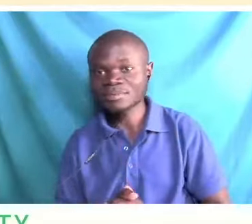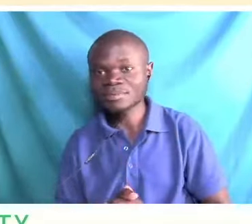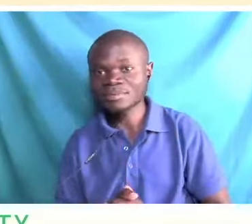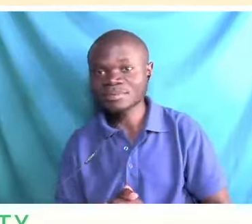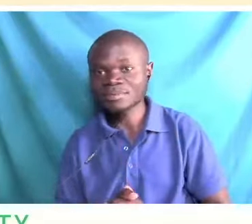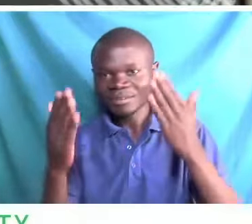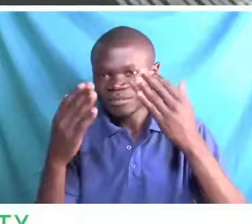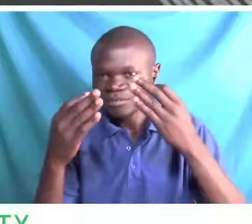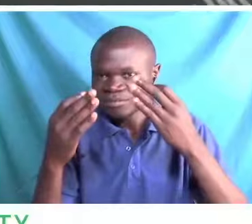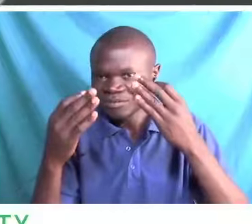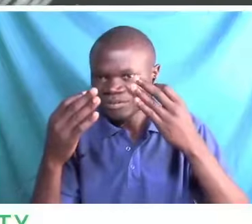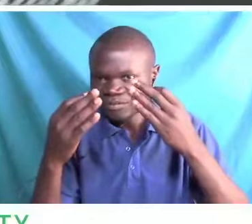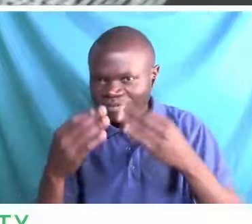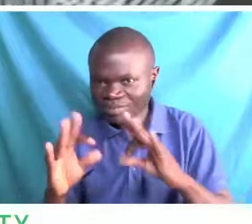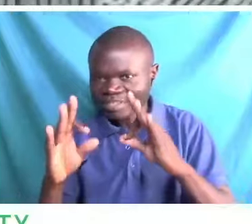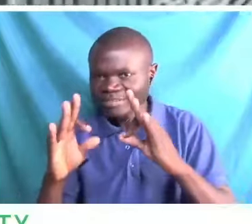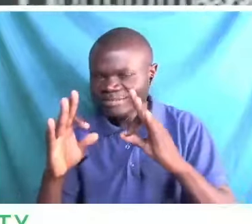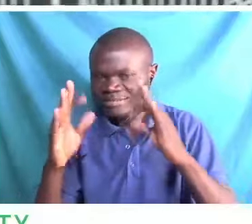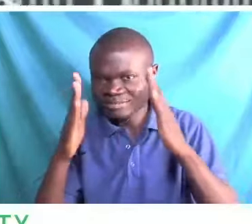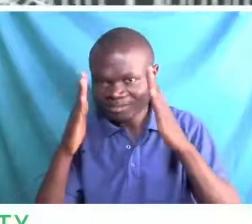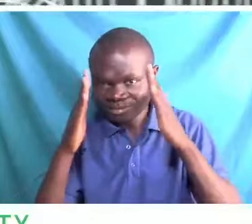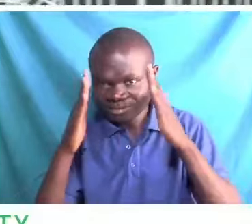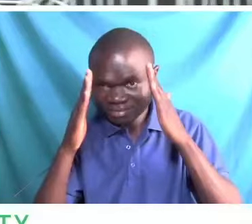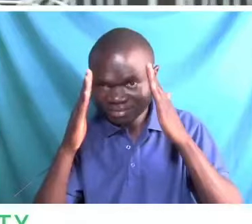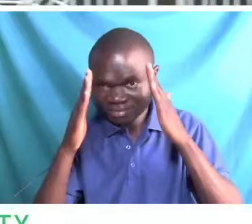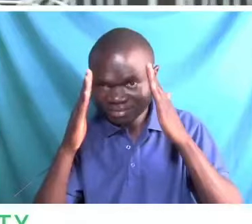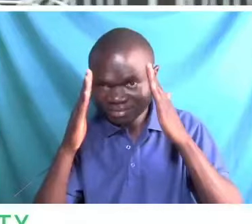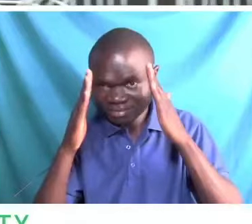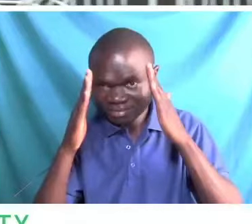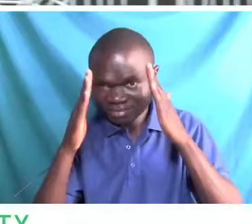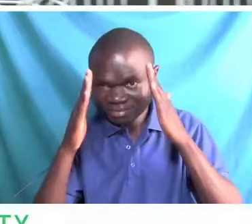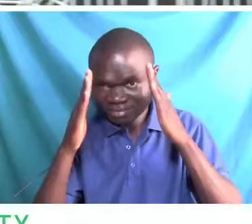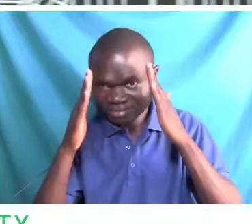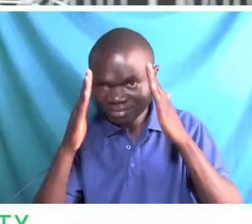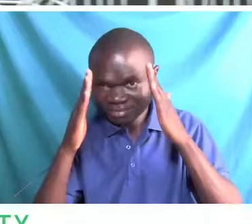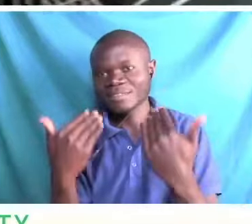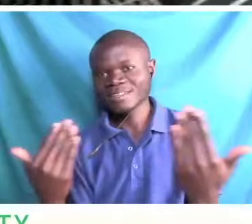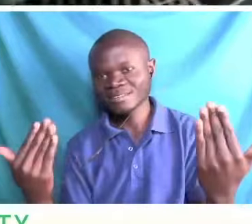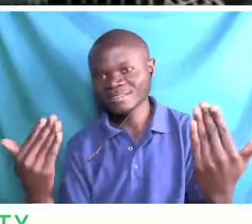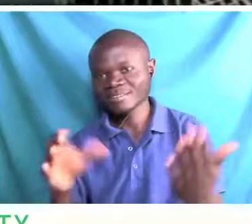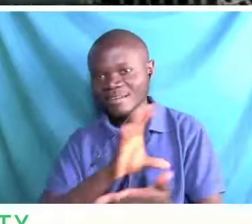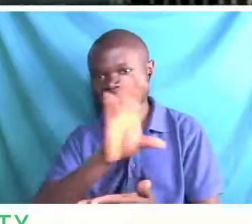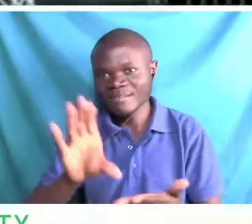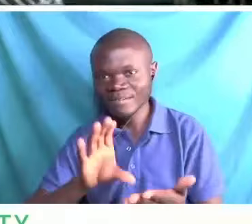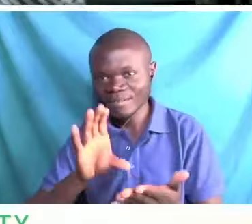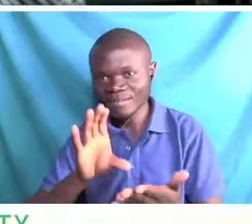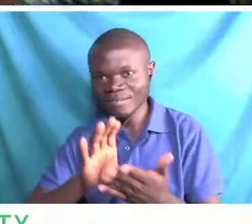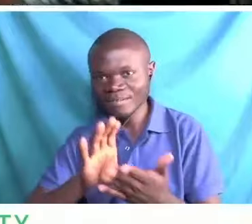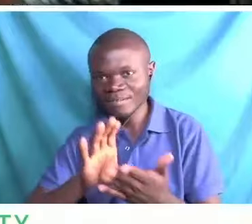Set your heart on things above. Let your focus be Christocentric.